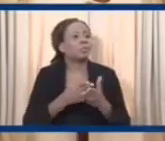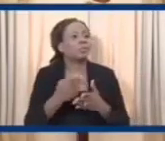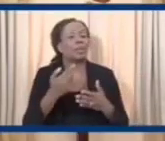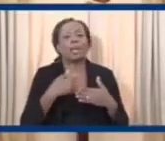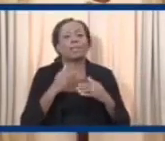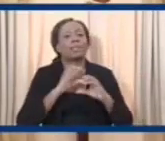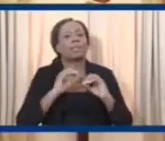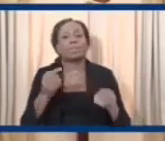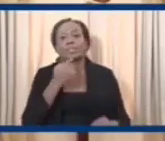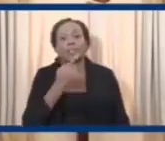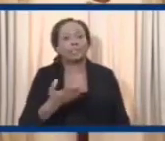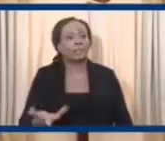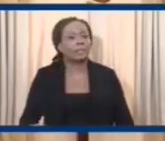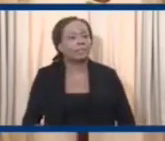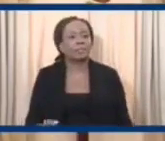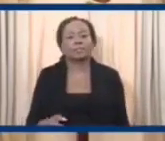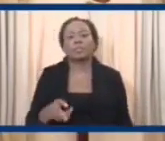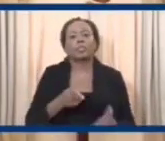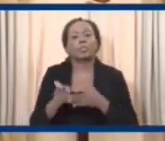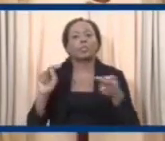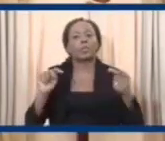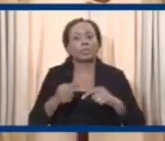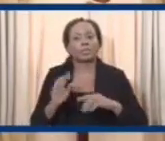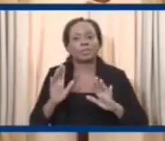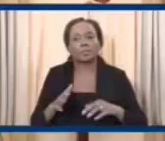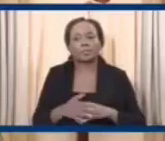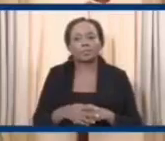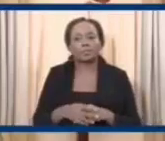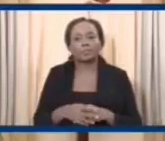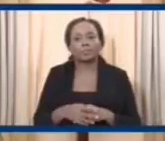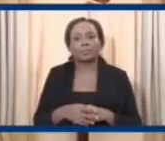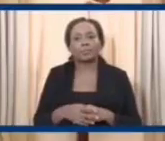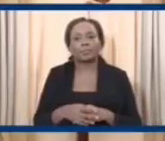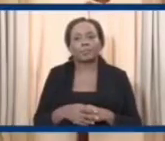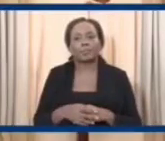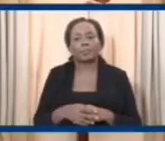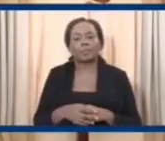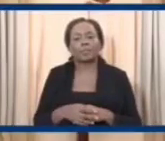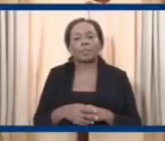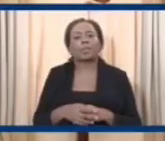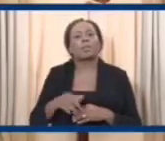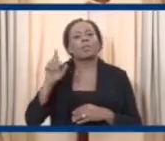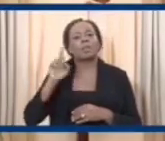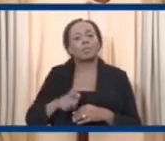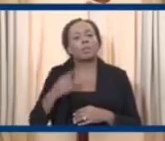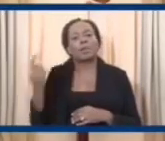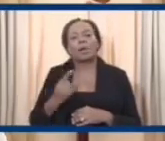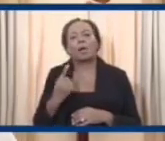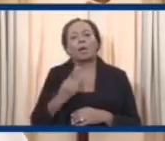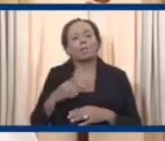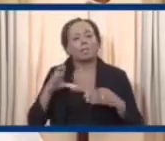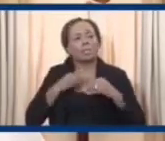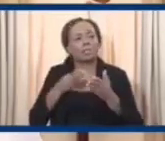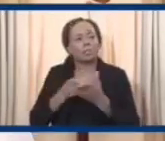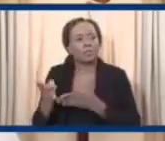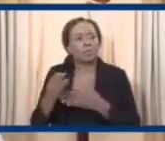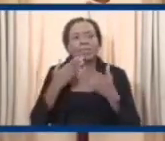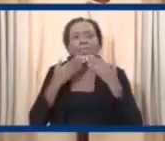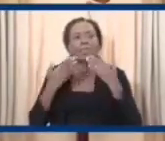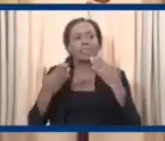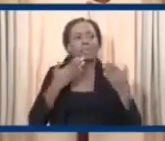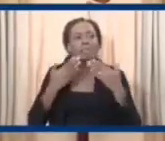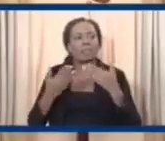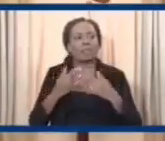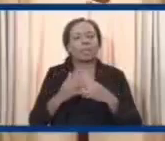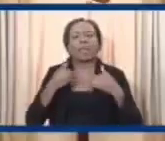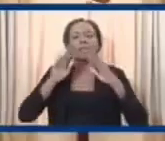nothing more to say the truth hurts but what we must never do in CARICOM is avoid the truth and avoid our principles thank you very